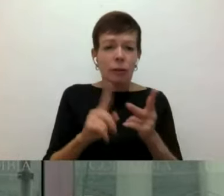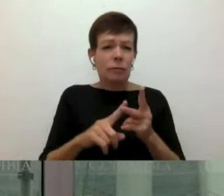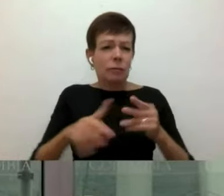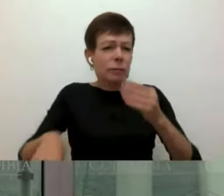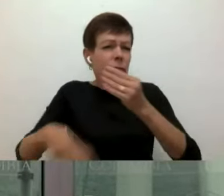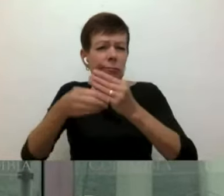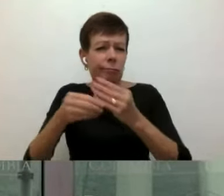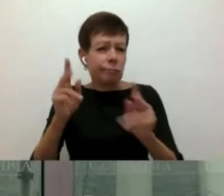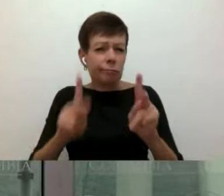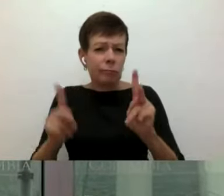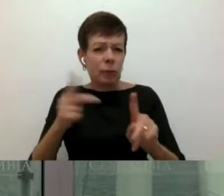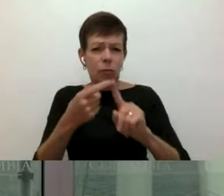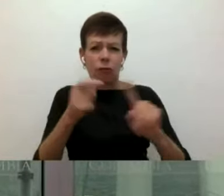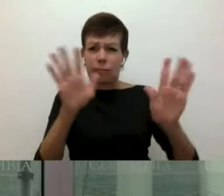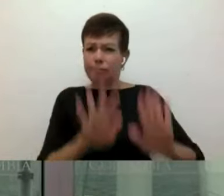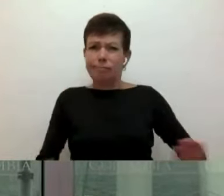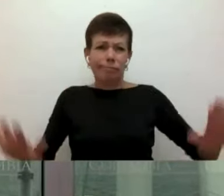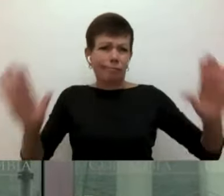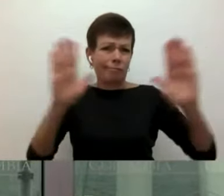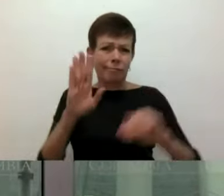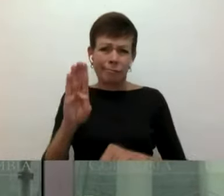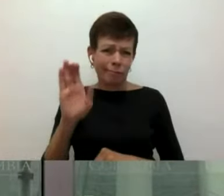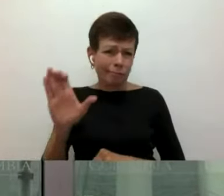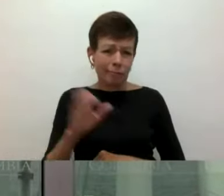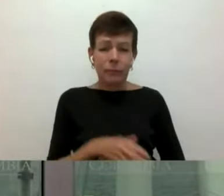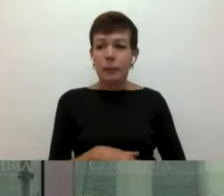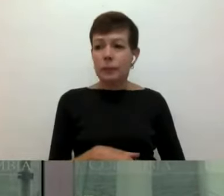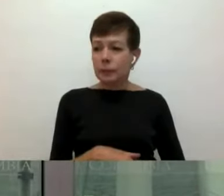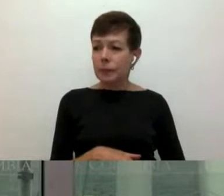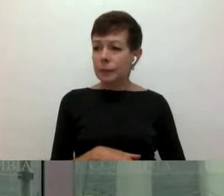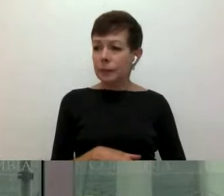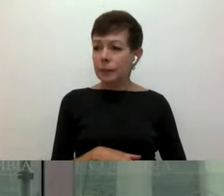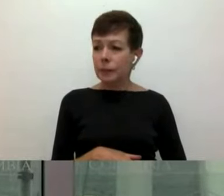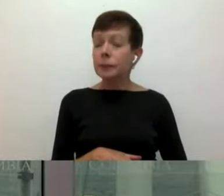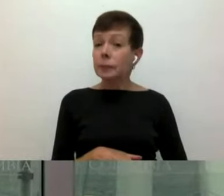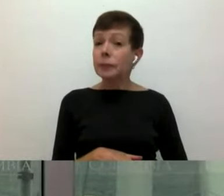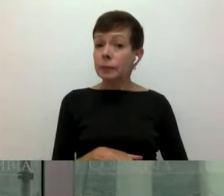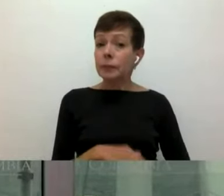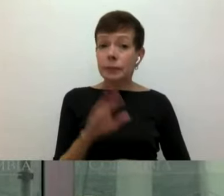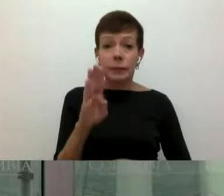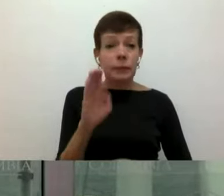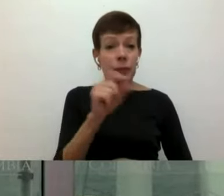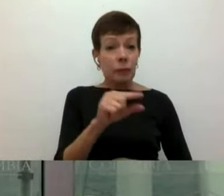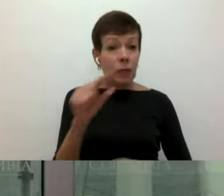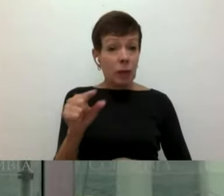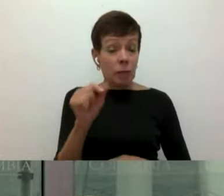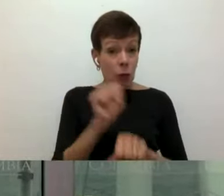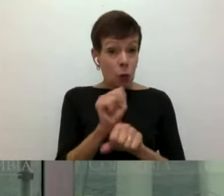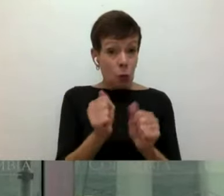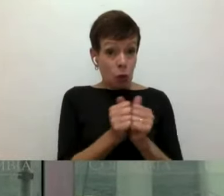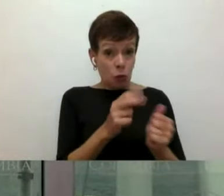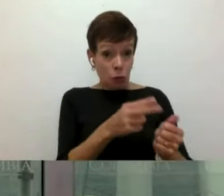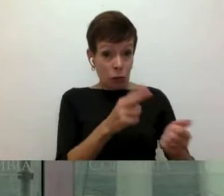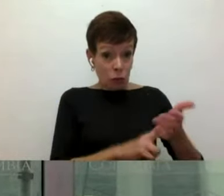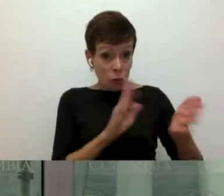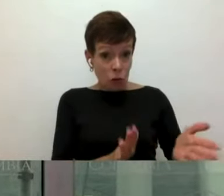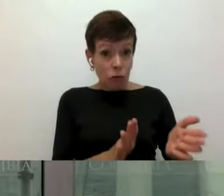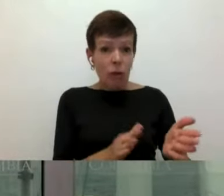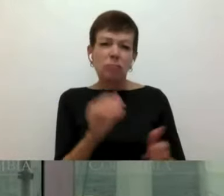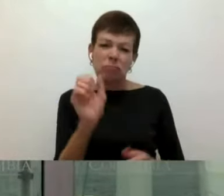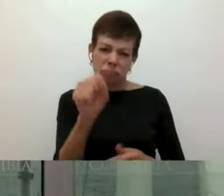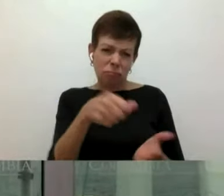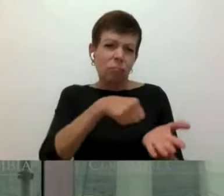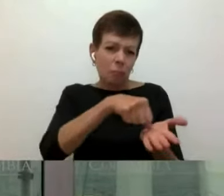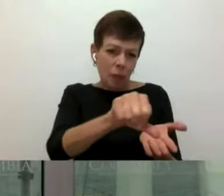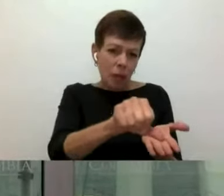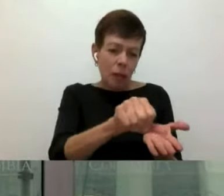and additional people all over. And when they do use and work with these